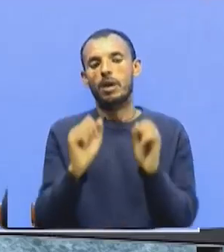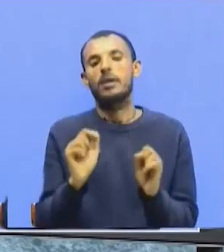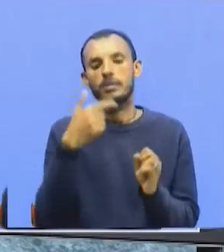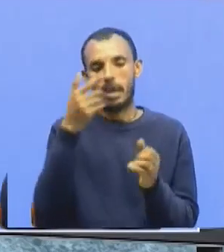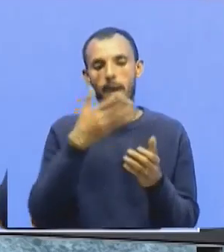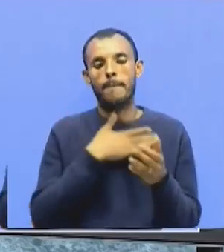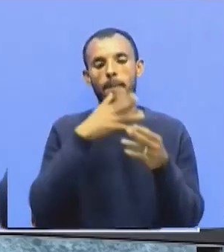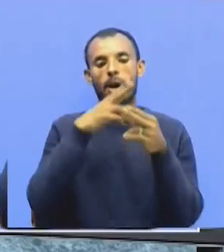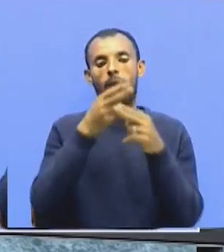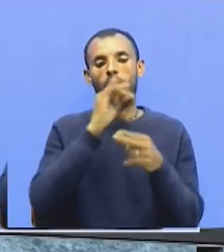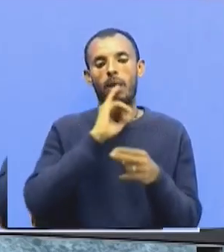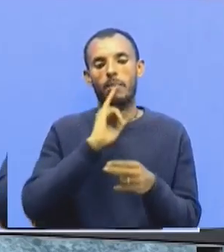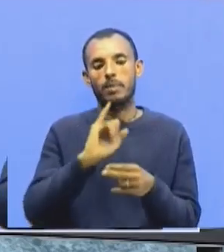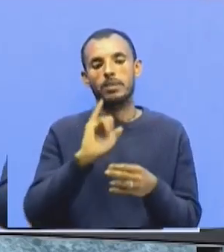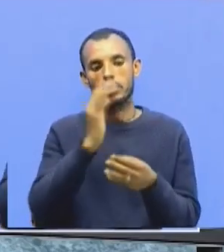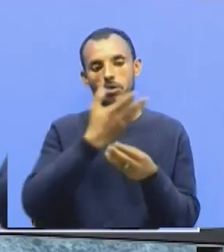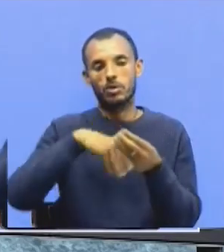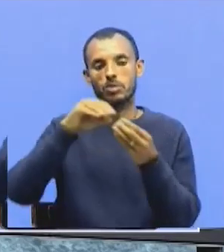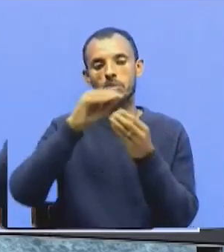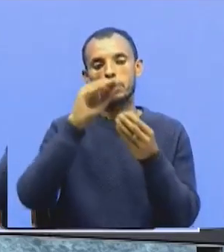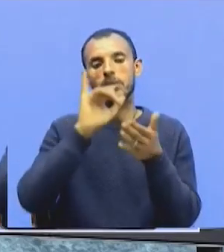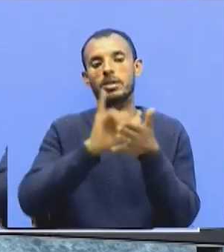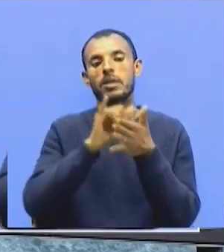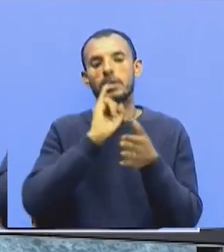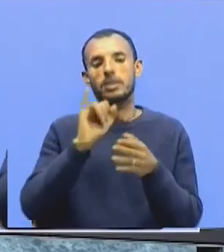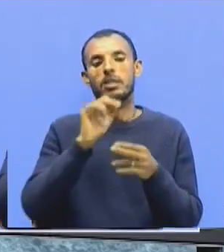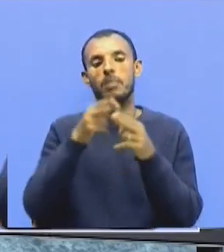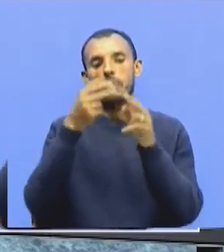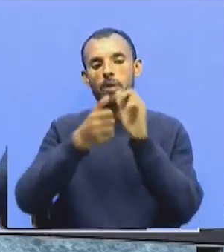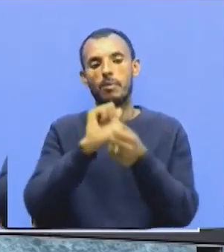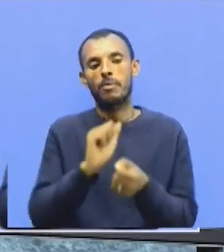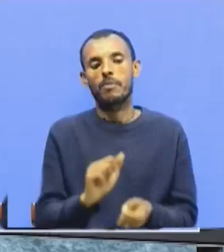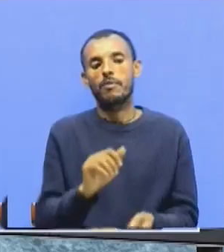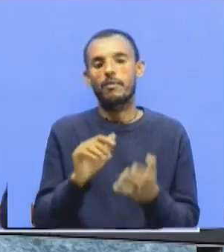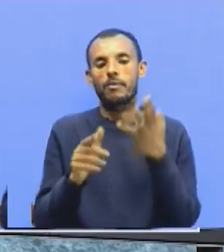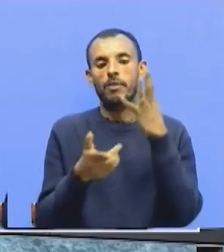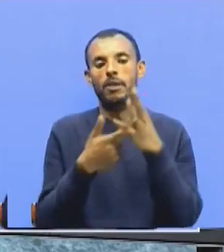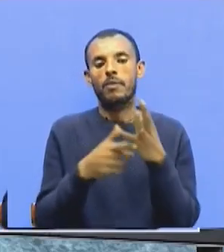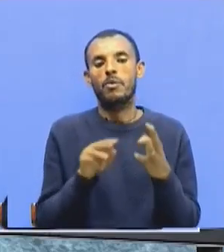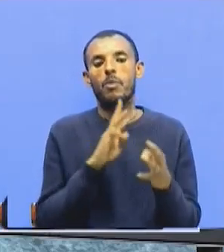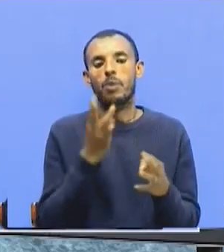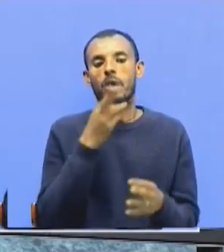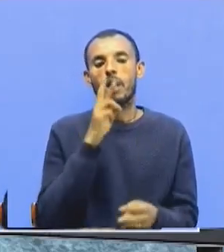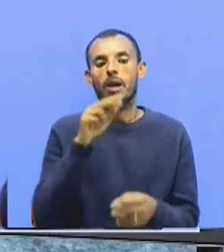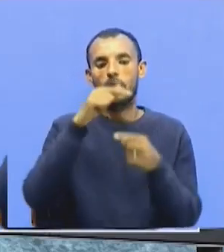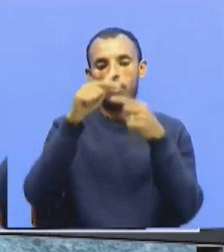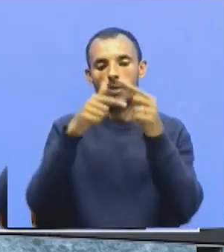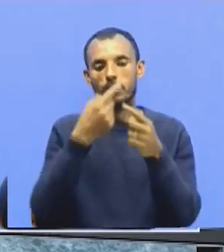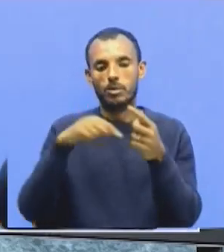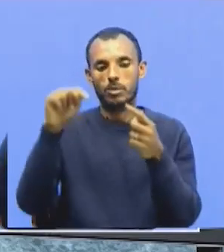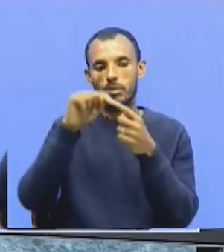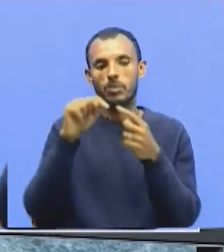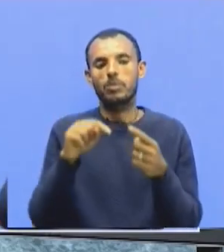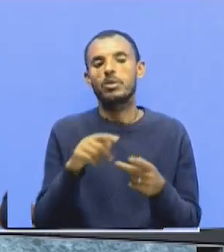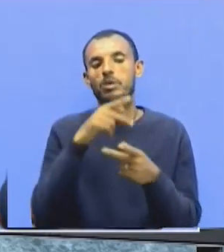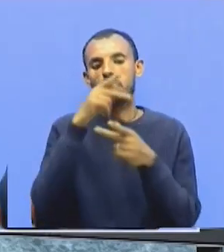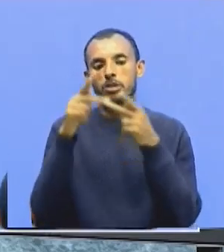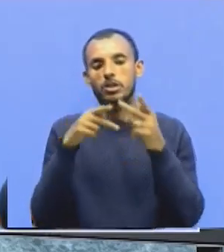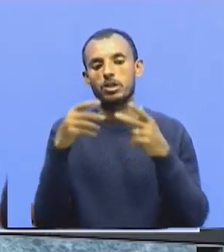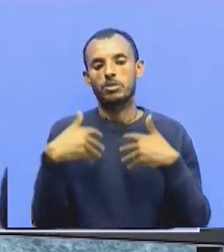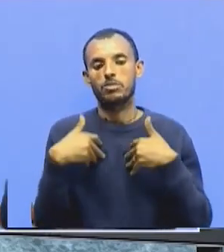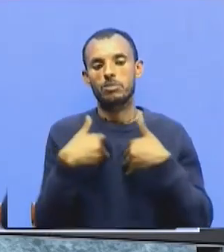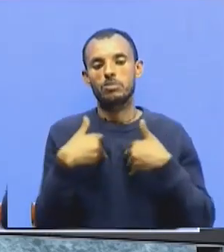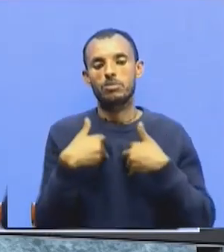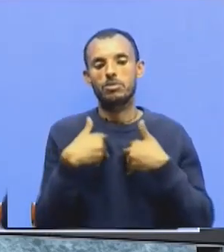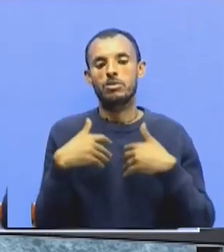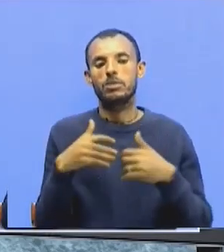is also, that's a pronoun. So question number 5, we are going to the zoo. We are going to